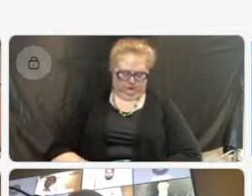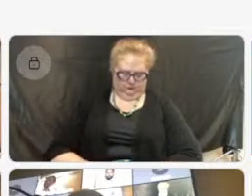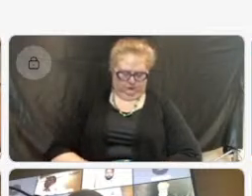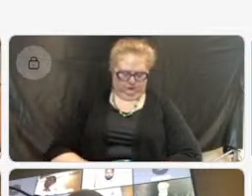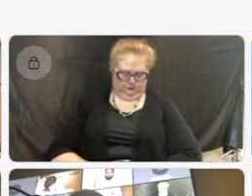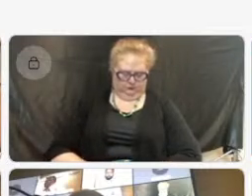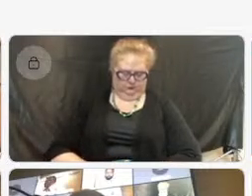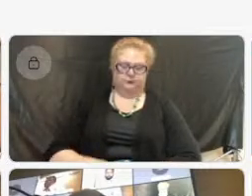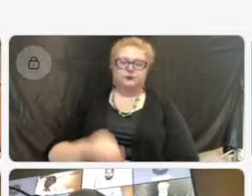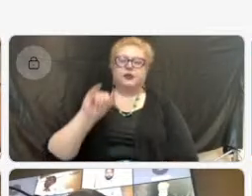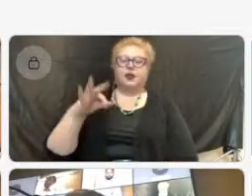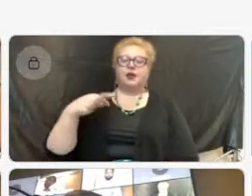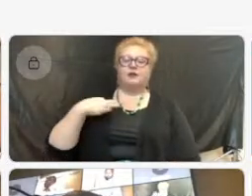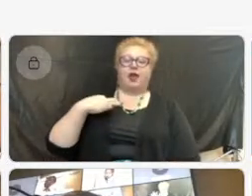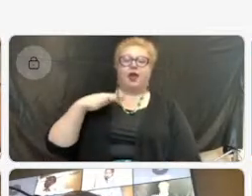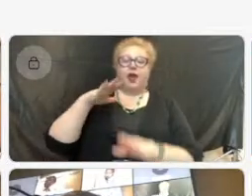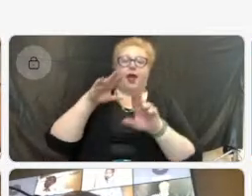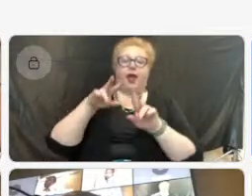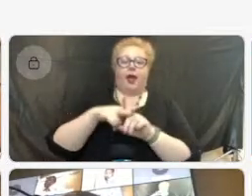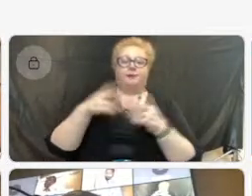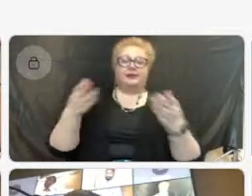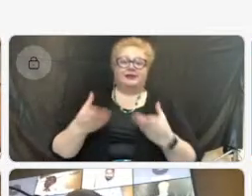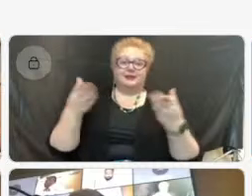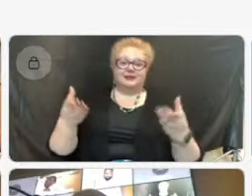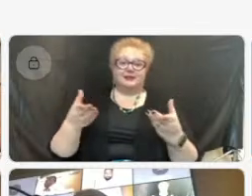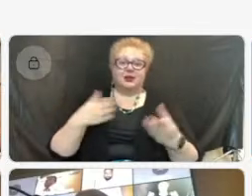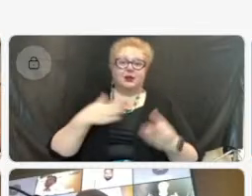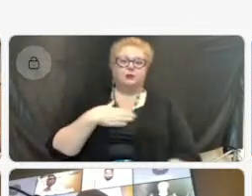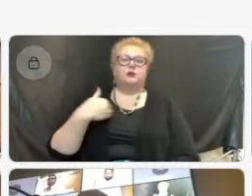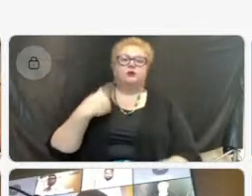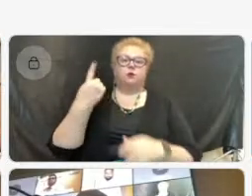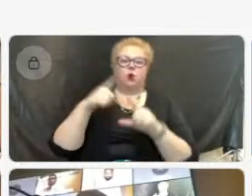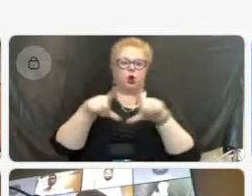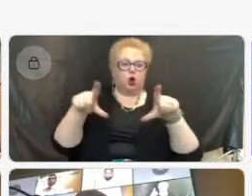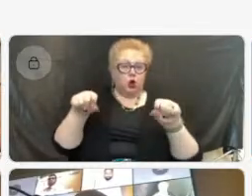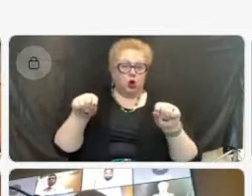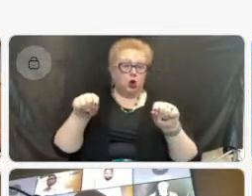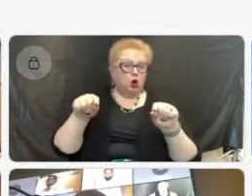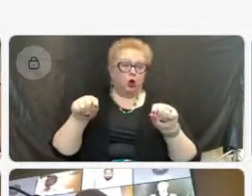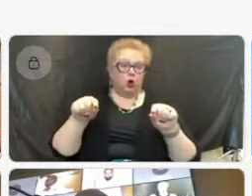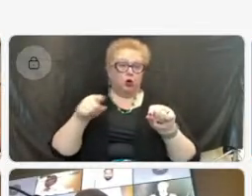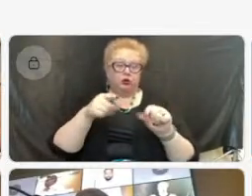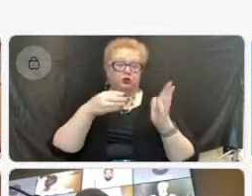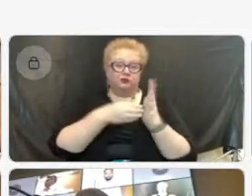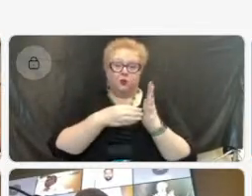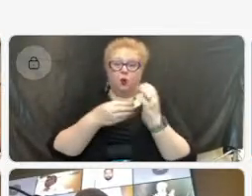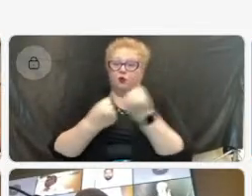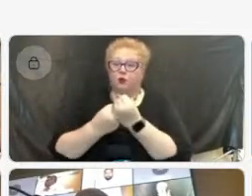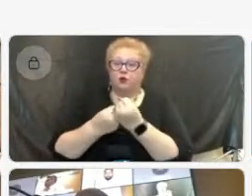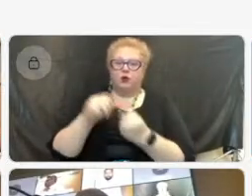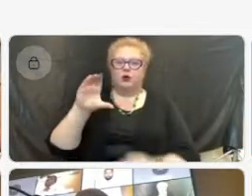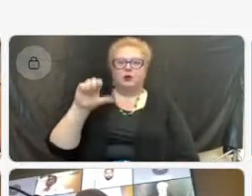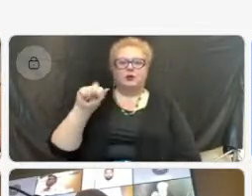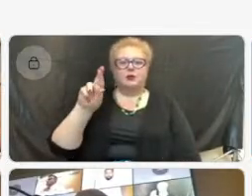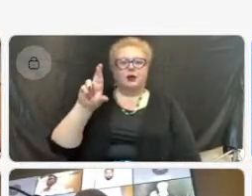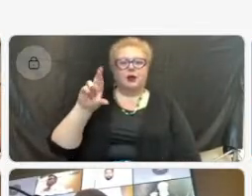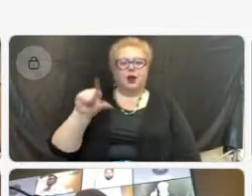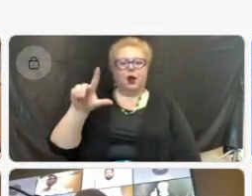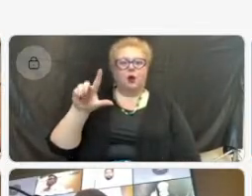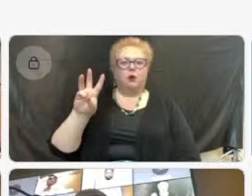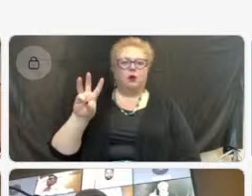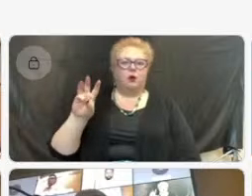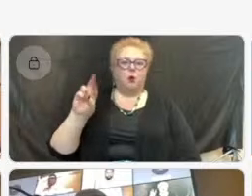We do have one card, Carol Worley. We don't know if you're for or against it, but Carol Worley.